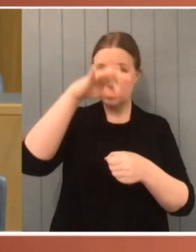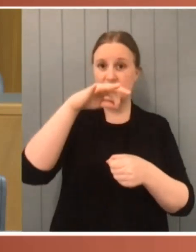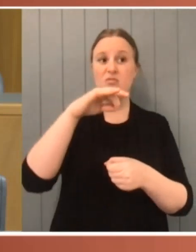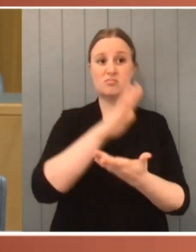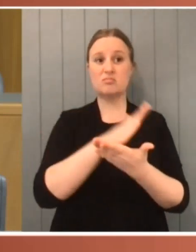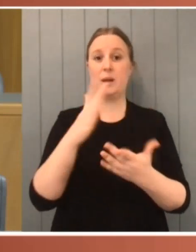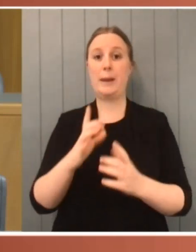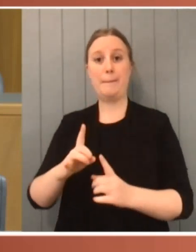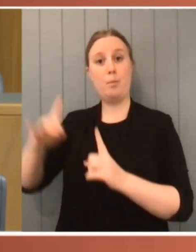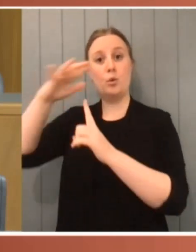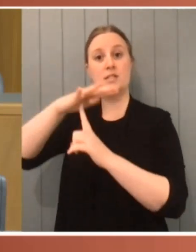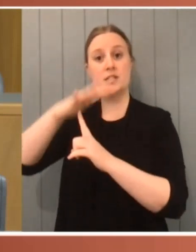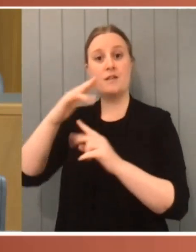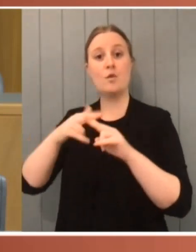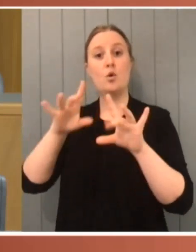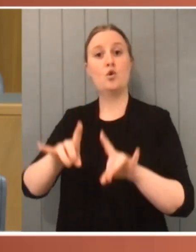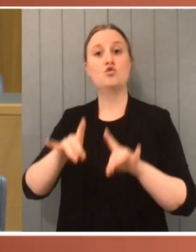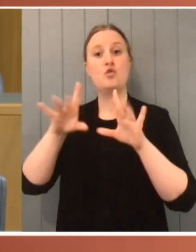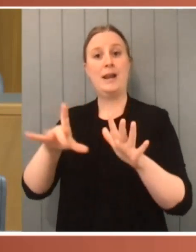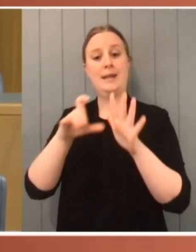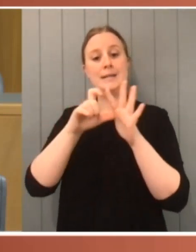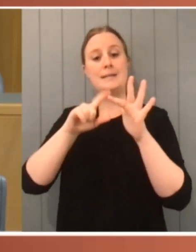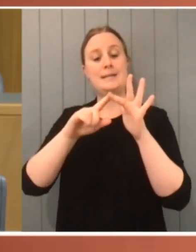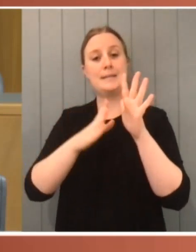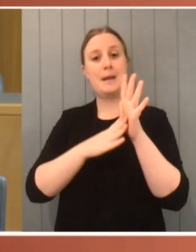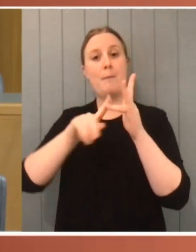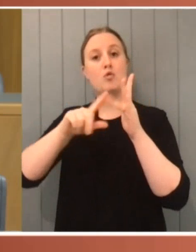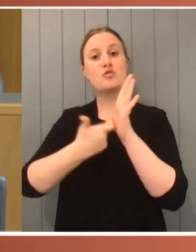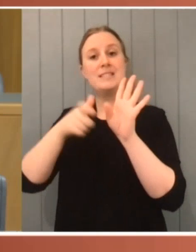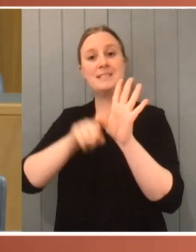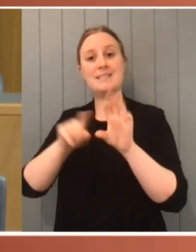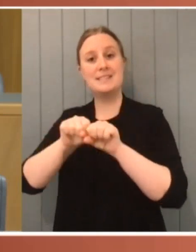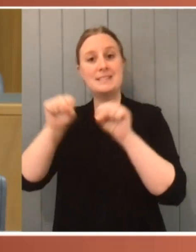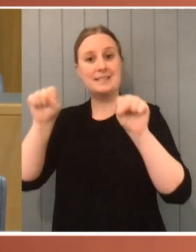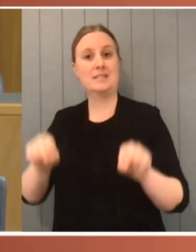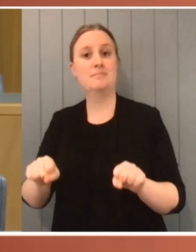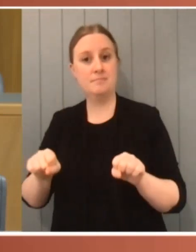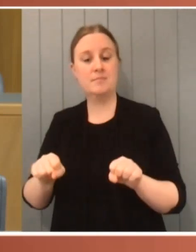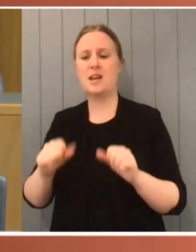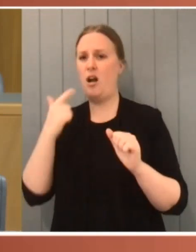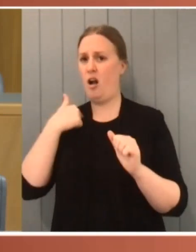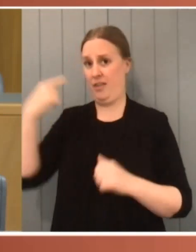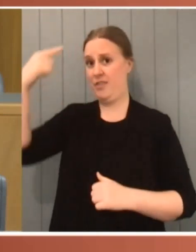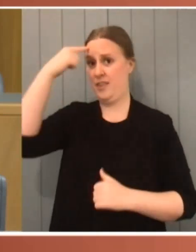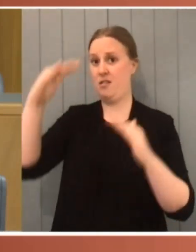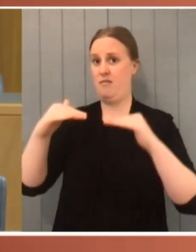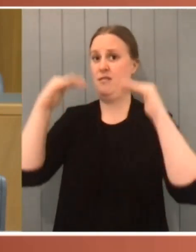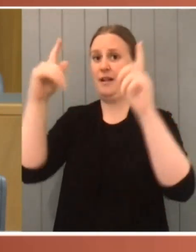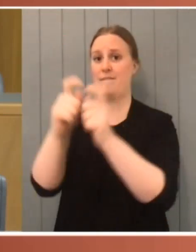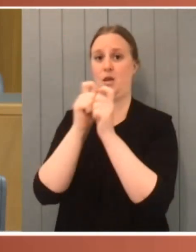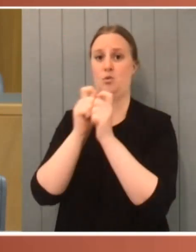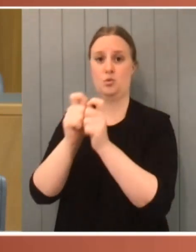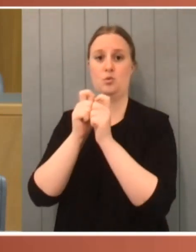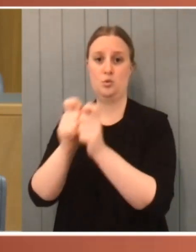system, I think, is underappreciated. Moving to a conclusion, I'd like to suggest then that it is one of